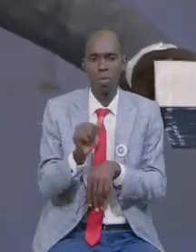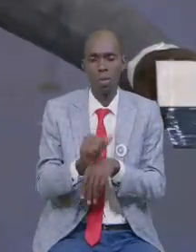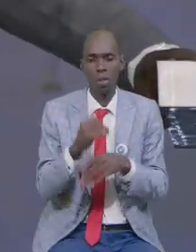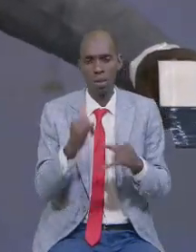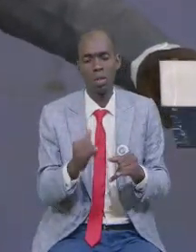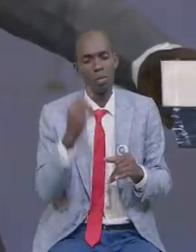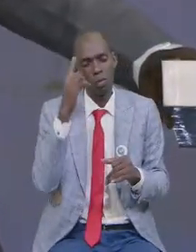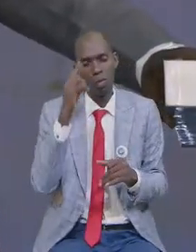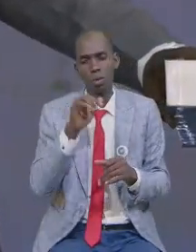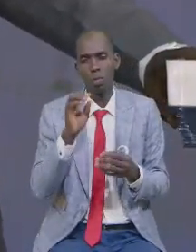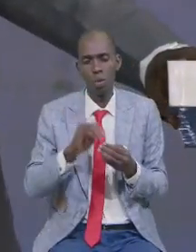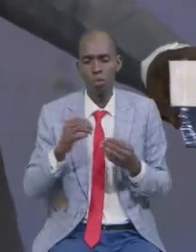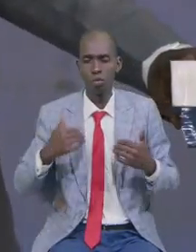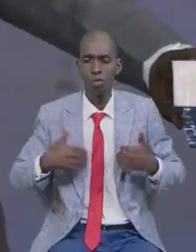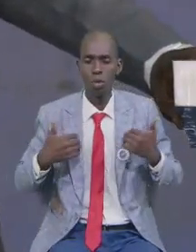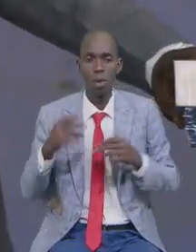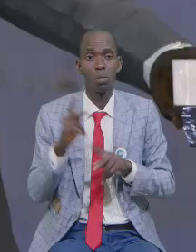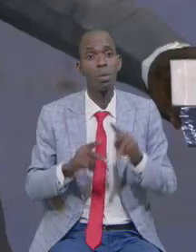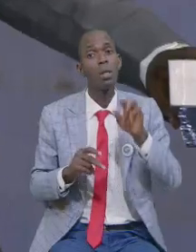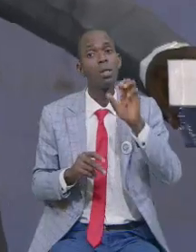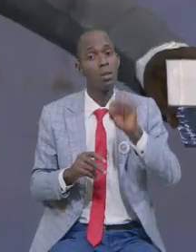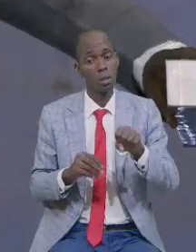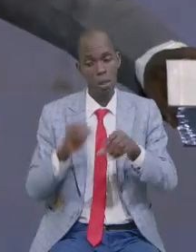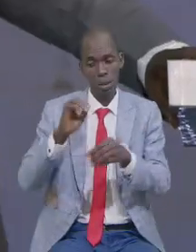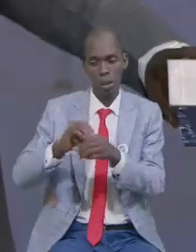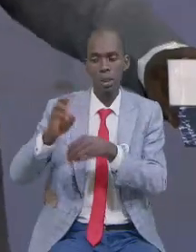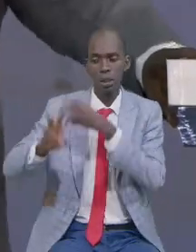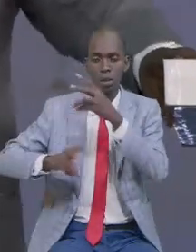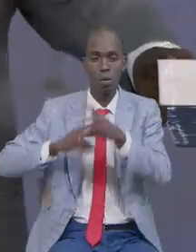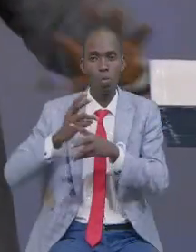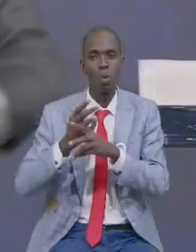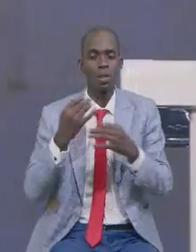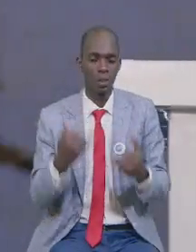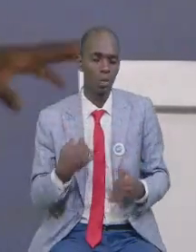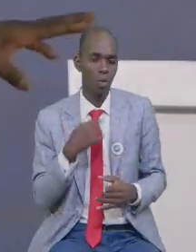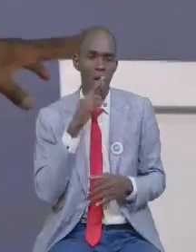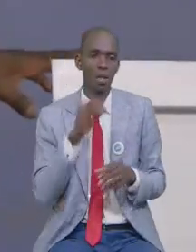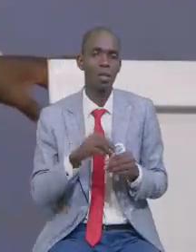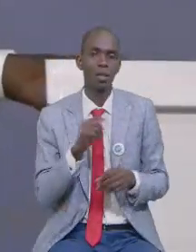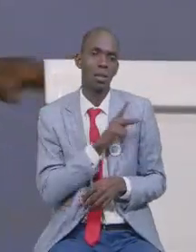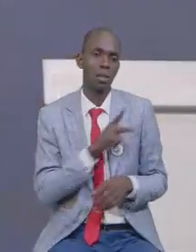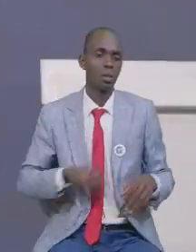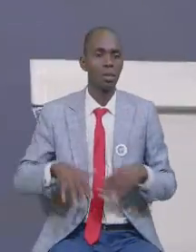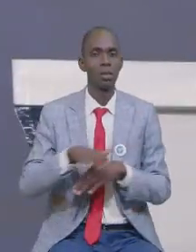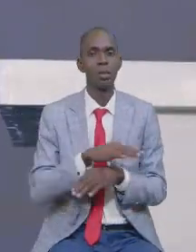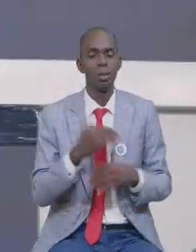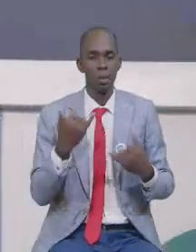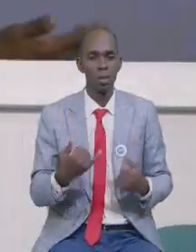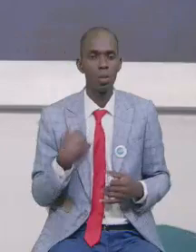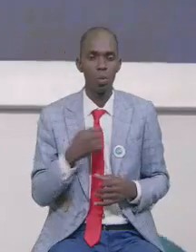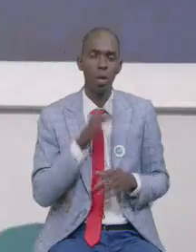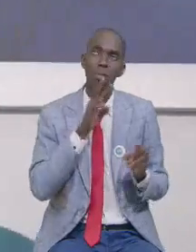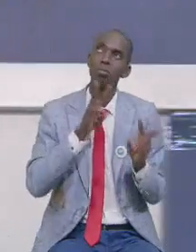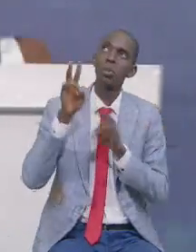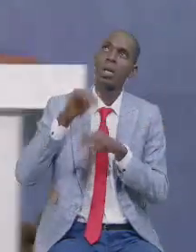younger generation. Yes, in the world, but now we're in the kingdom. Now we're looking at Christ. And we're looking at